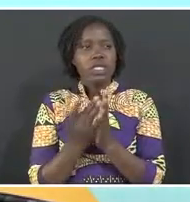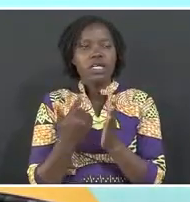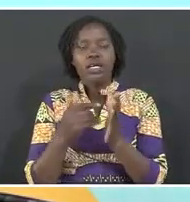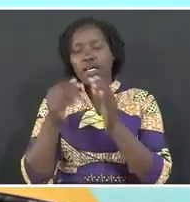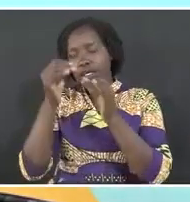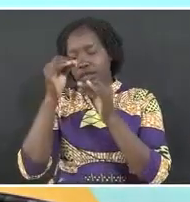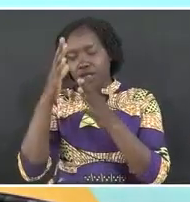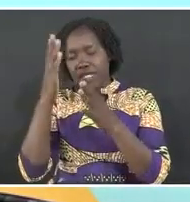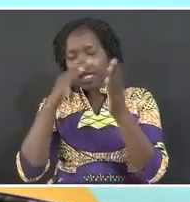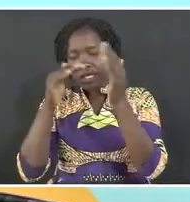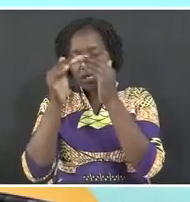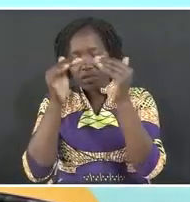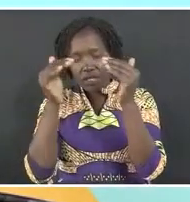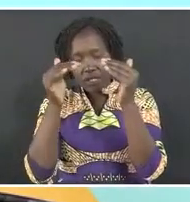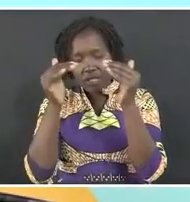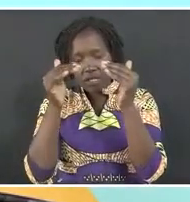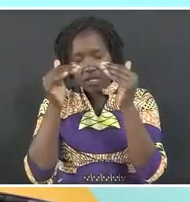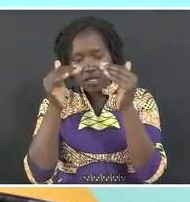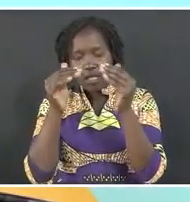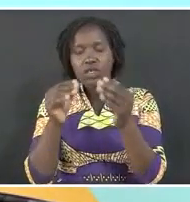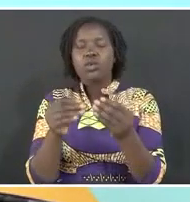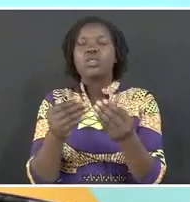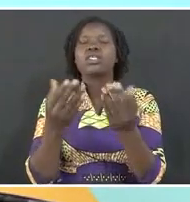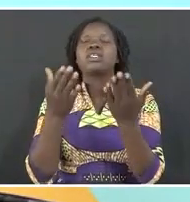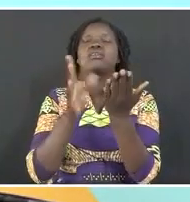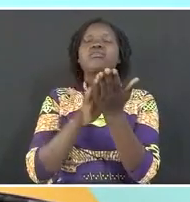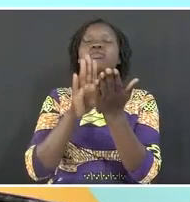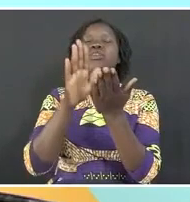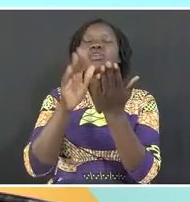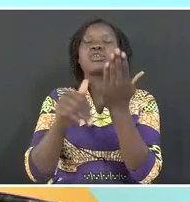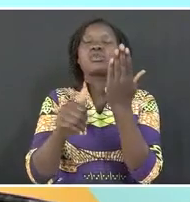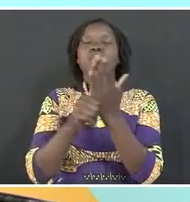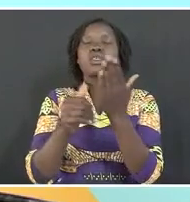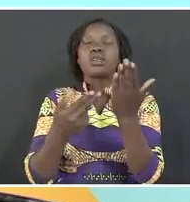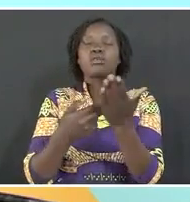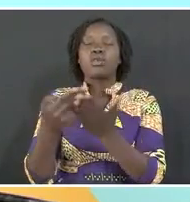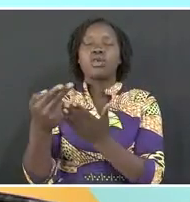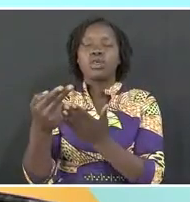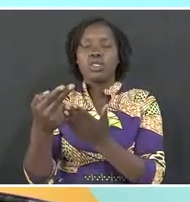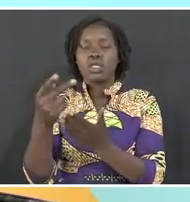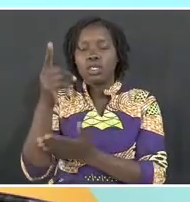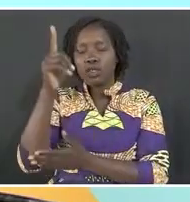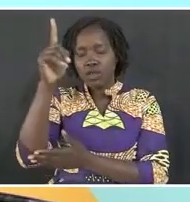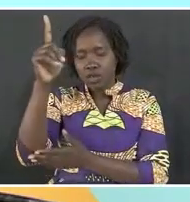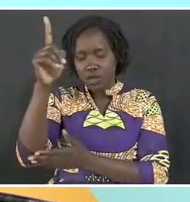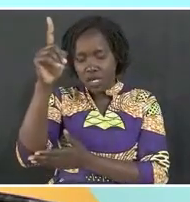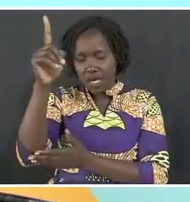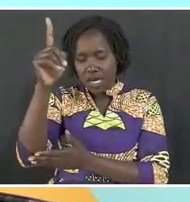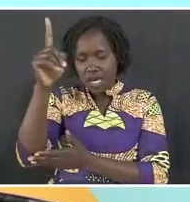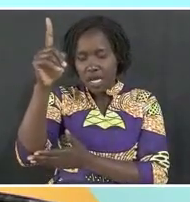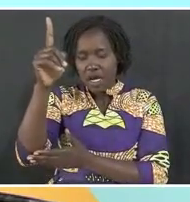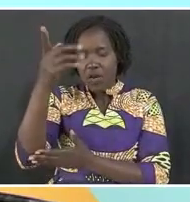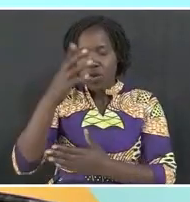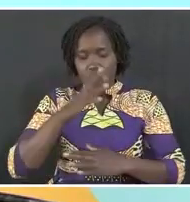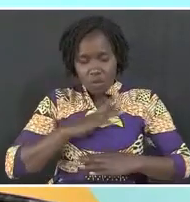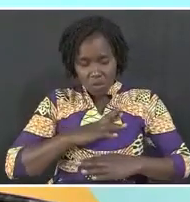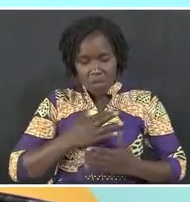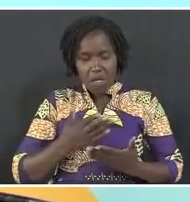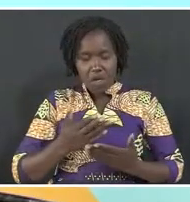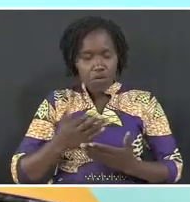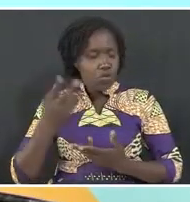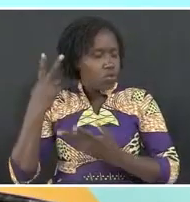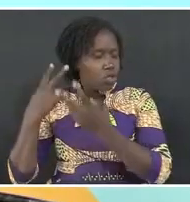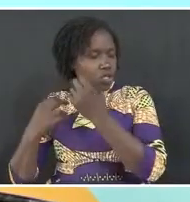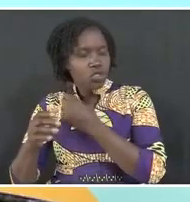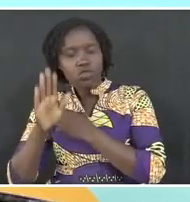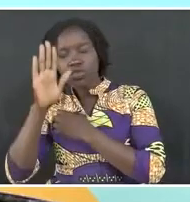Father in heaven, we give glory to your holy name. We pause now to listen to you